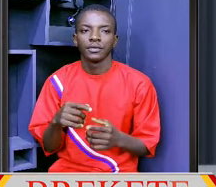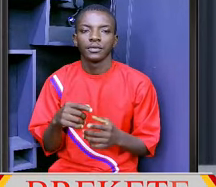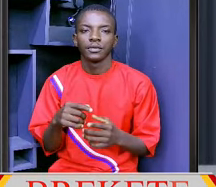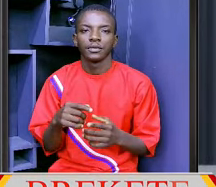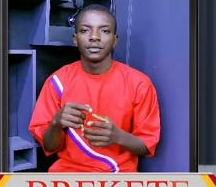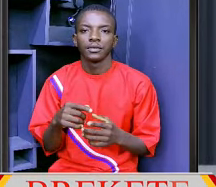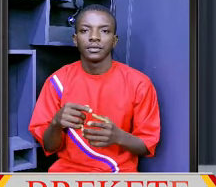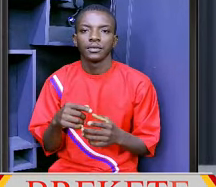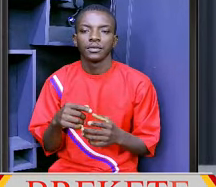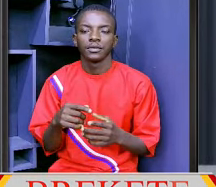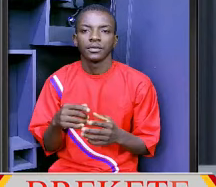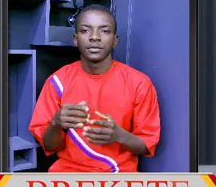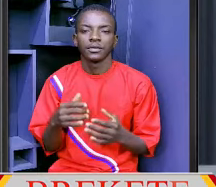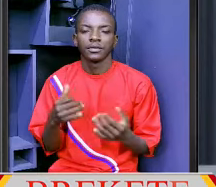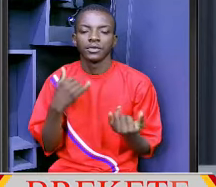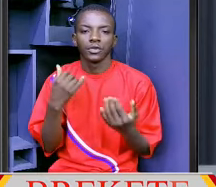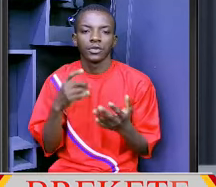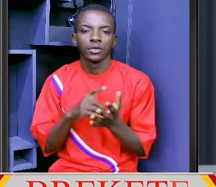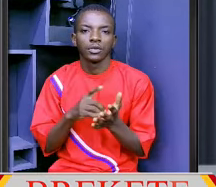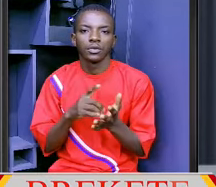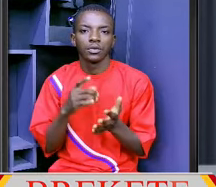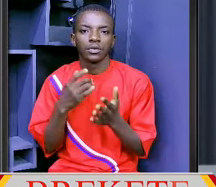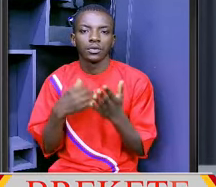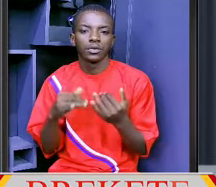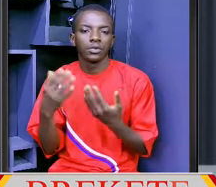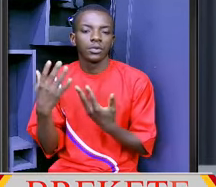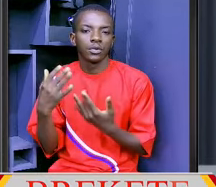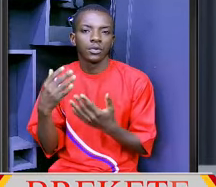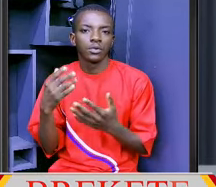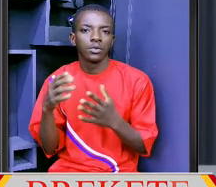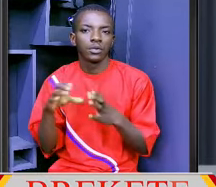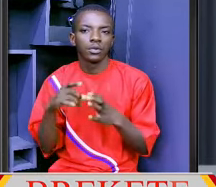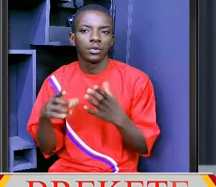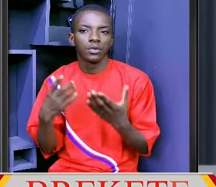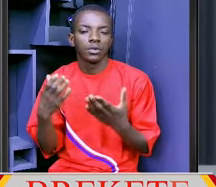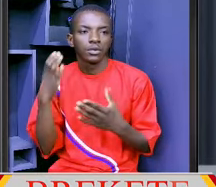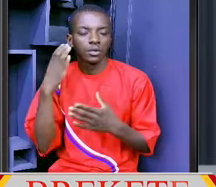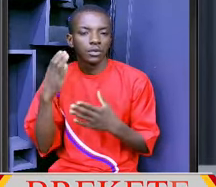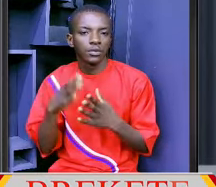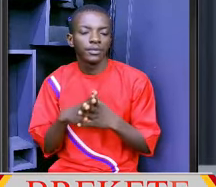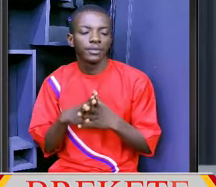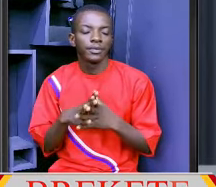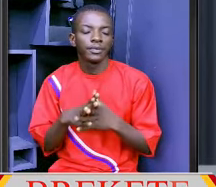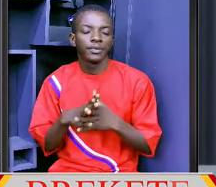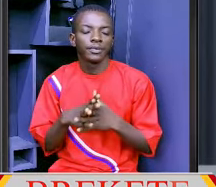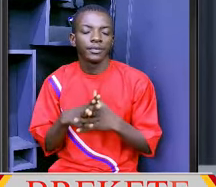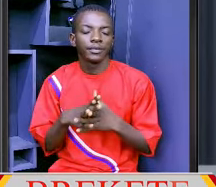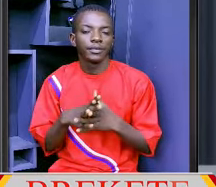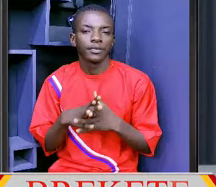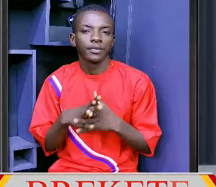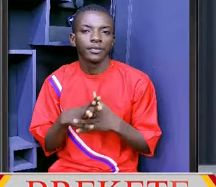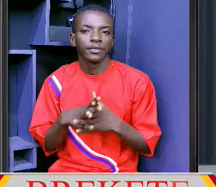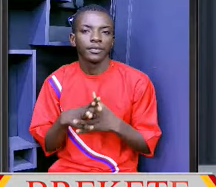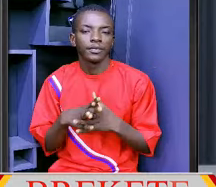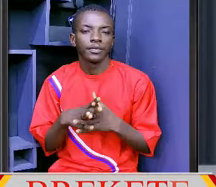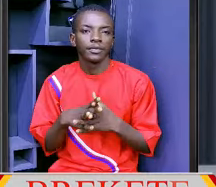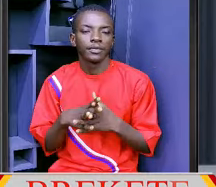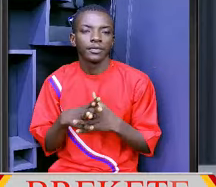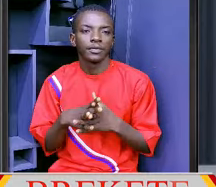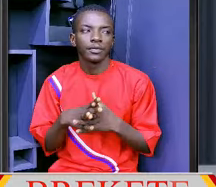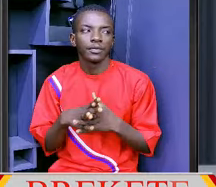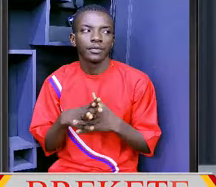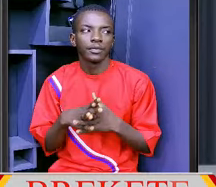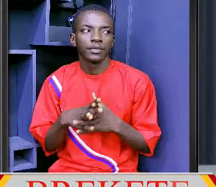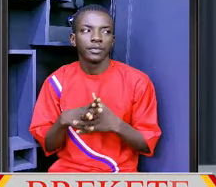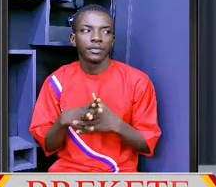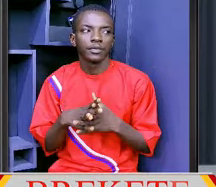Yes, so I want to call the doctor. Now, maybe just tell say with now, which is in the way now, which I want here. Okay, you go.